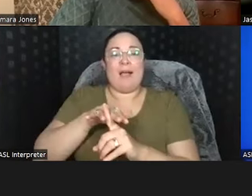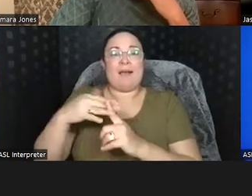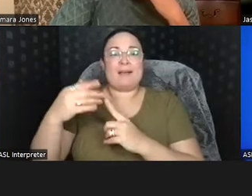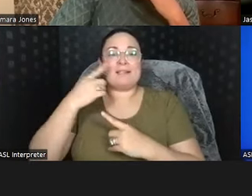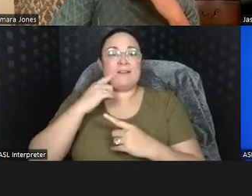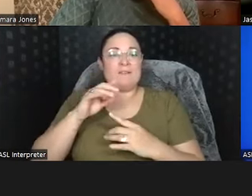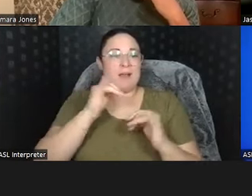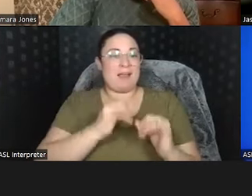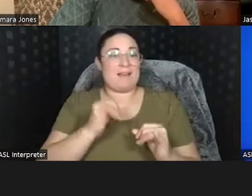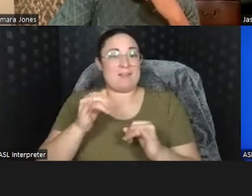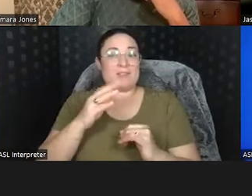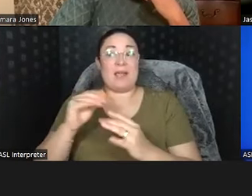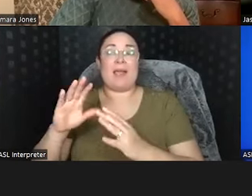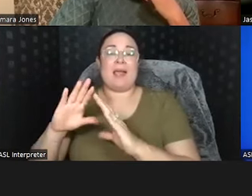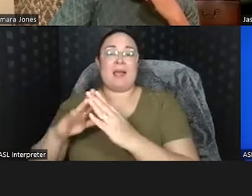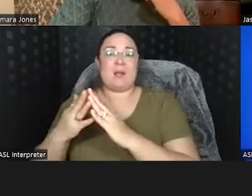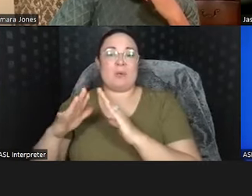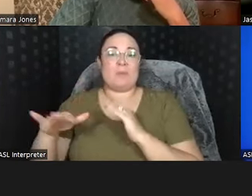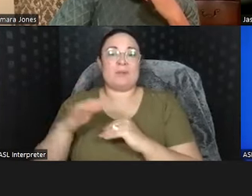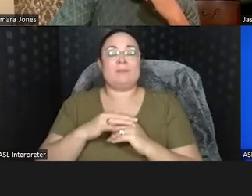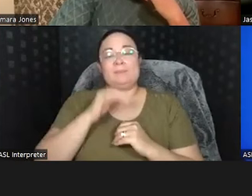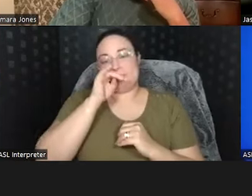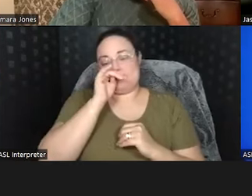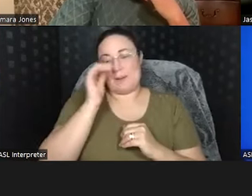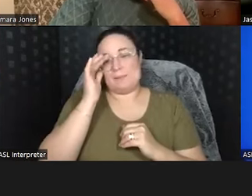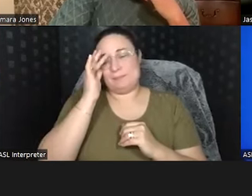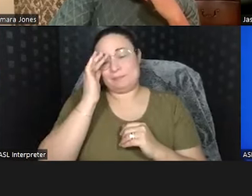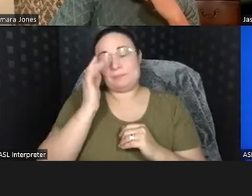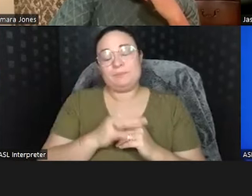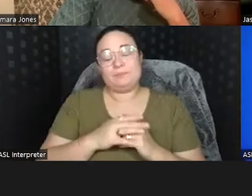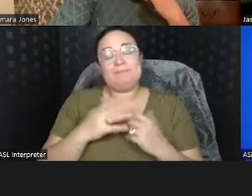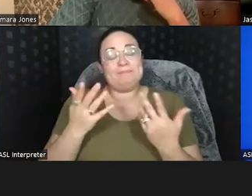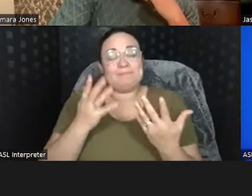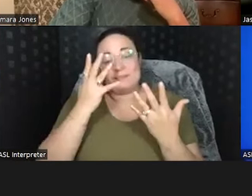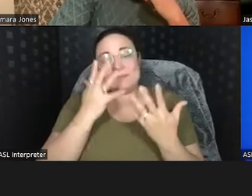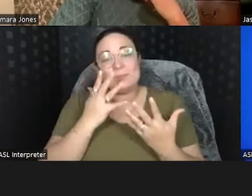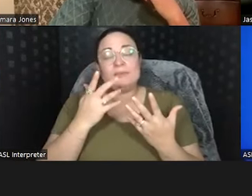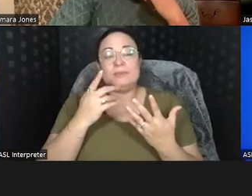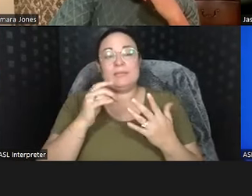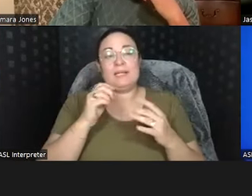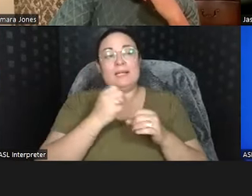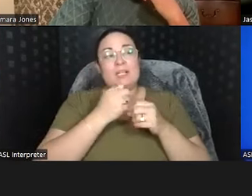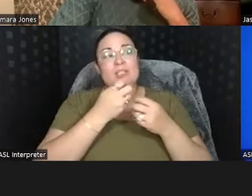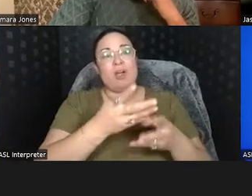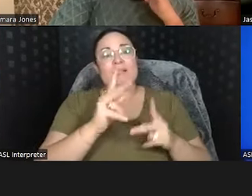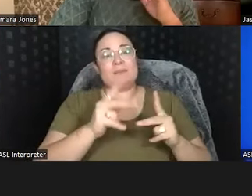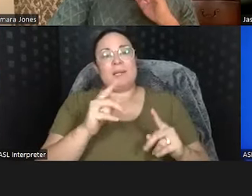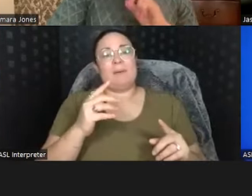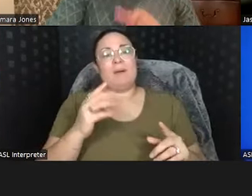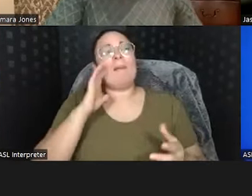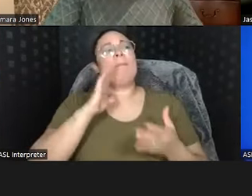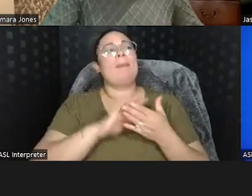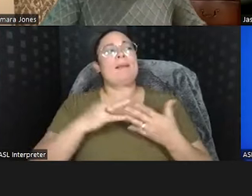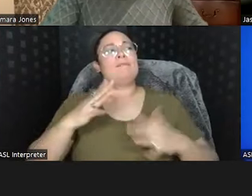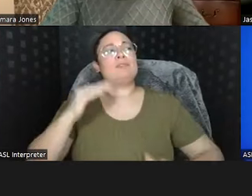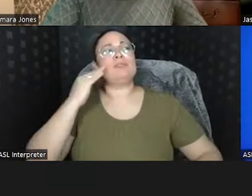individual level and a community level, right? It helps, unfortunately, create stereotypes. It perpetuates those stereotypes, and then